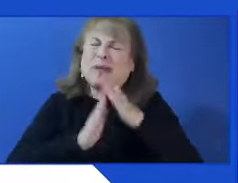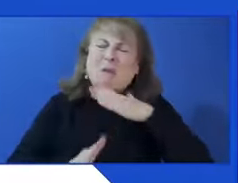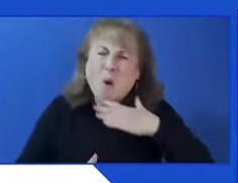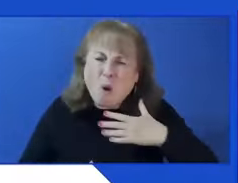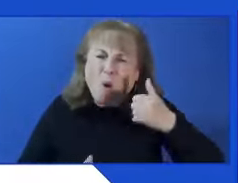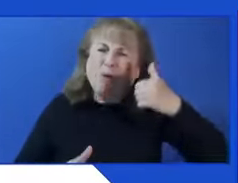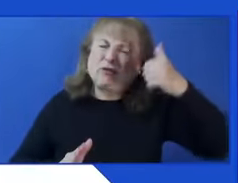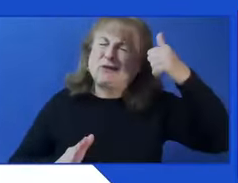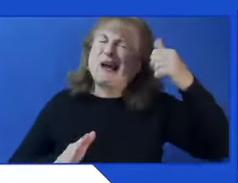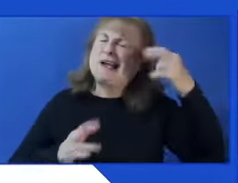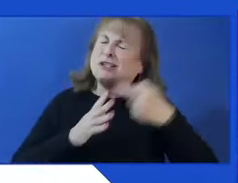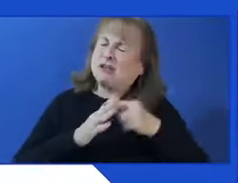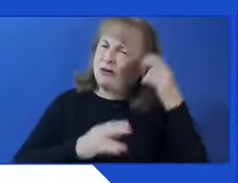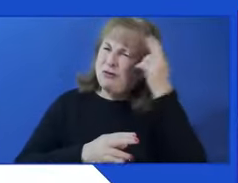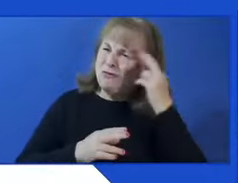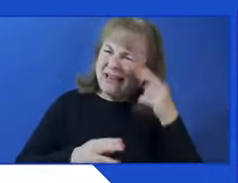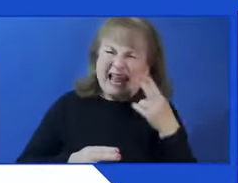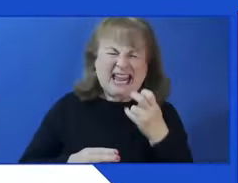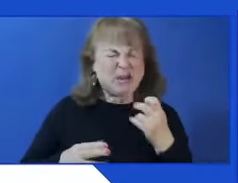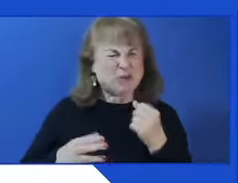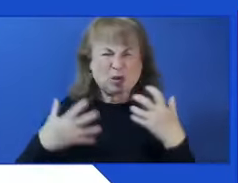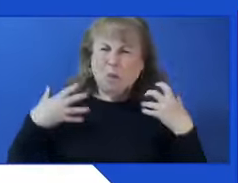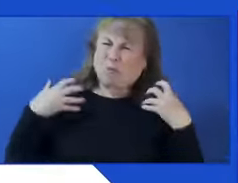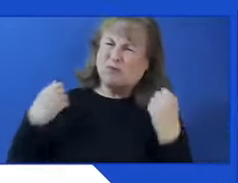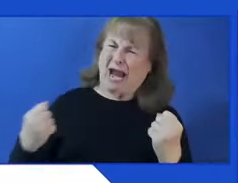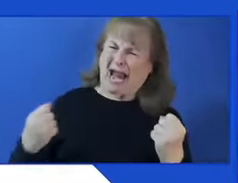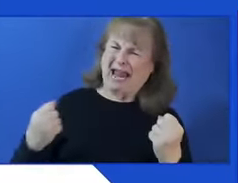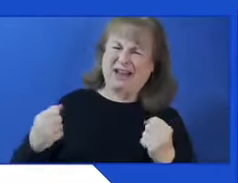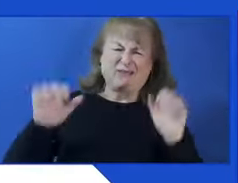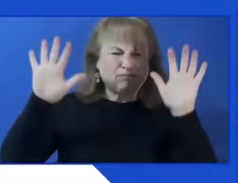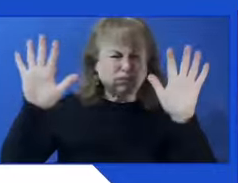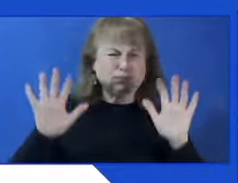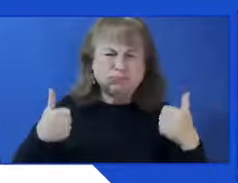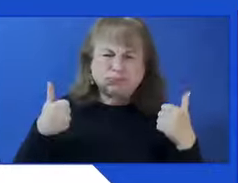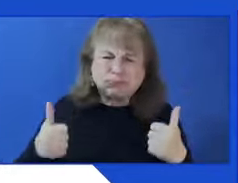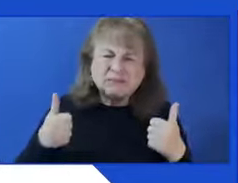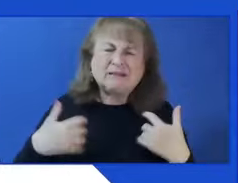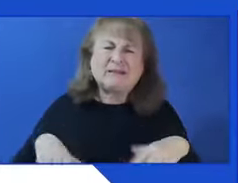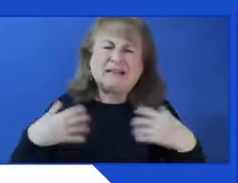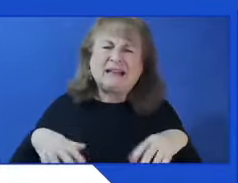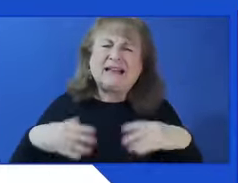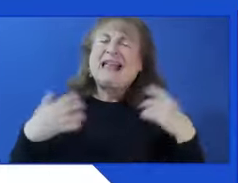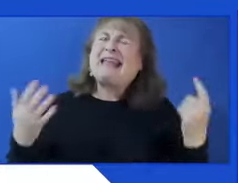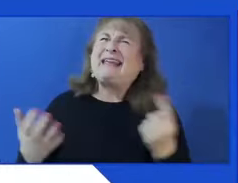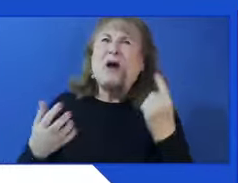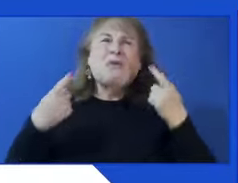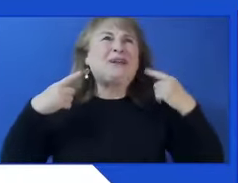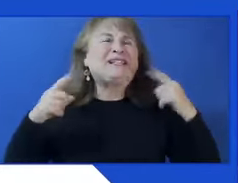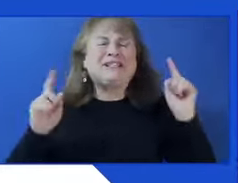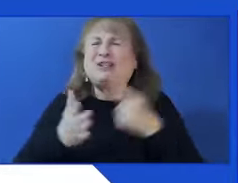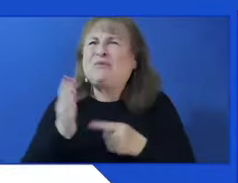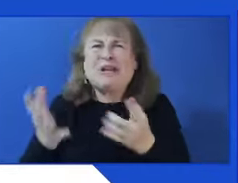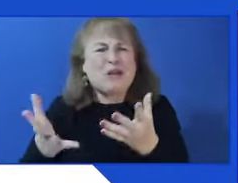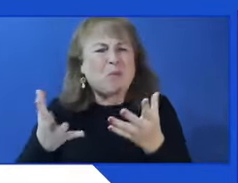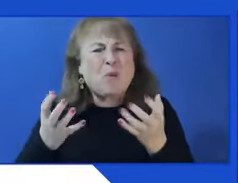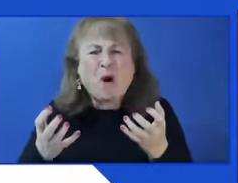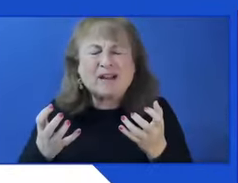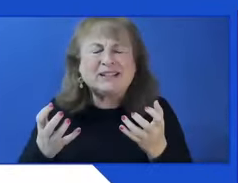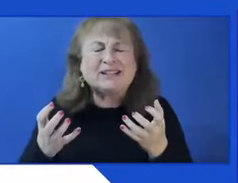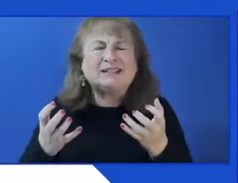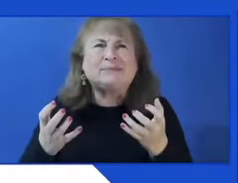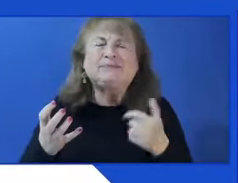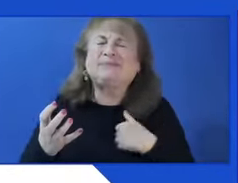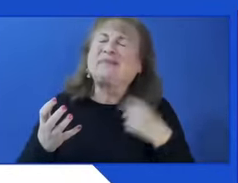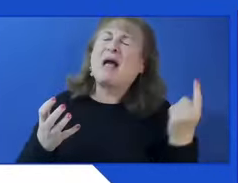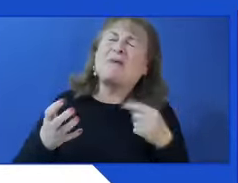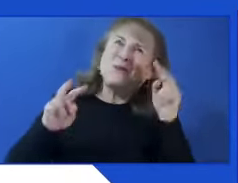started realizing how brave and extraordinary he was. And he always achieved what he wanted, and I will always look